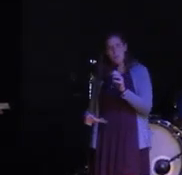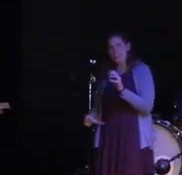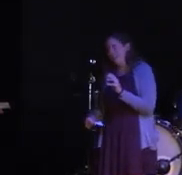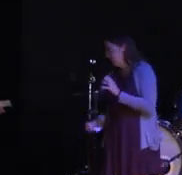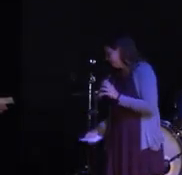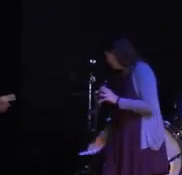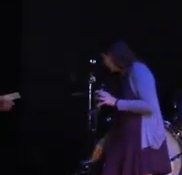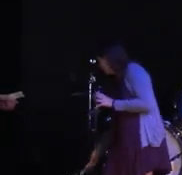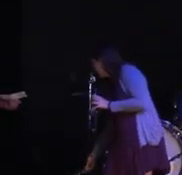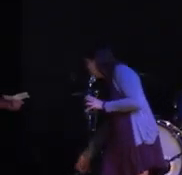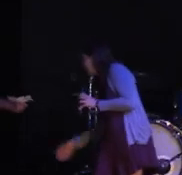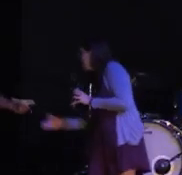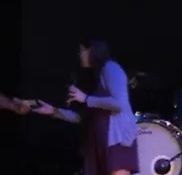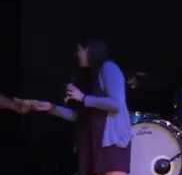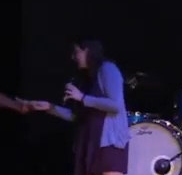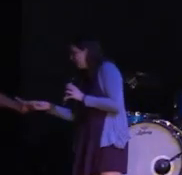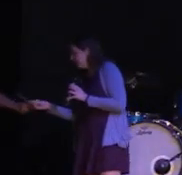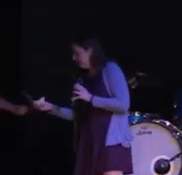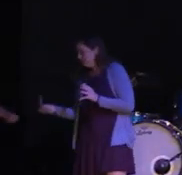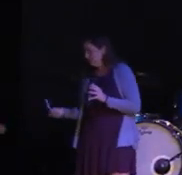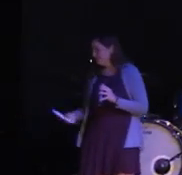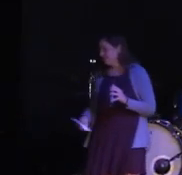Fremont, California.